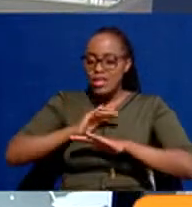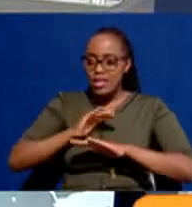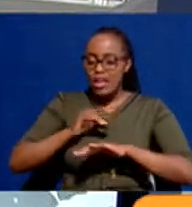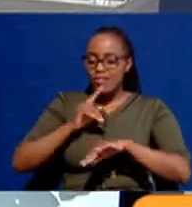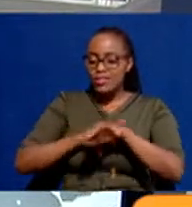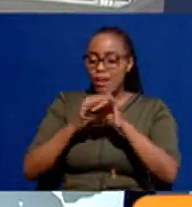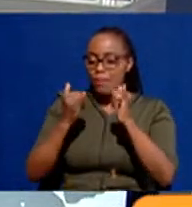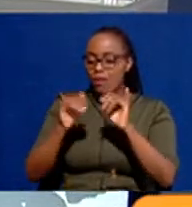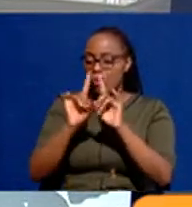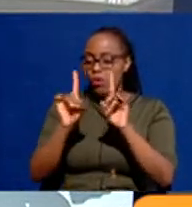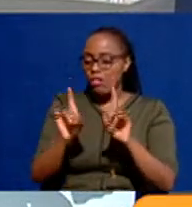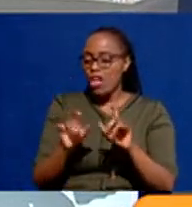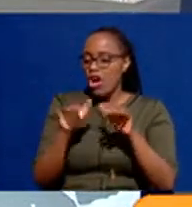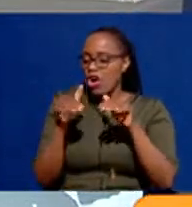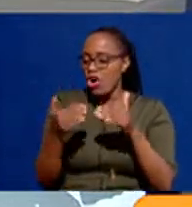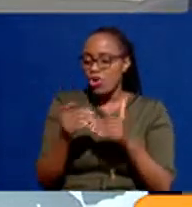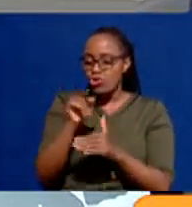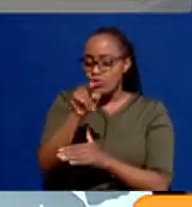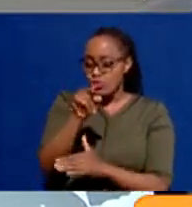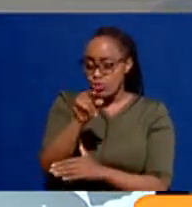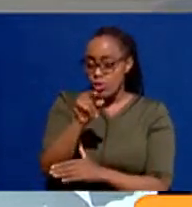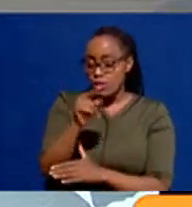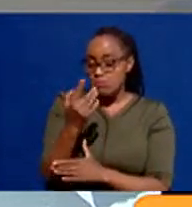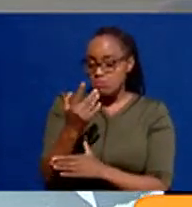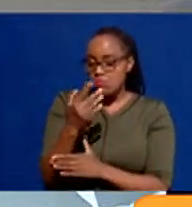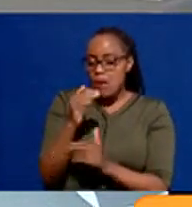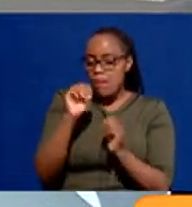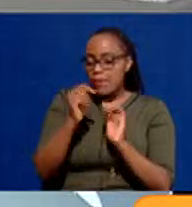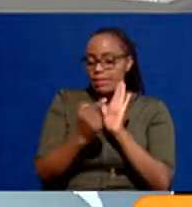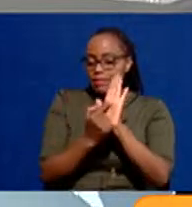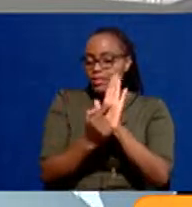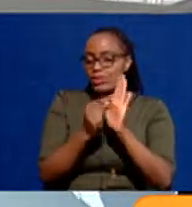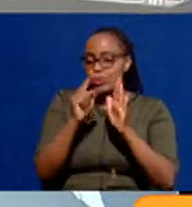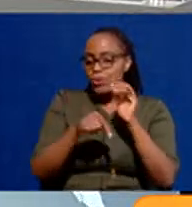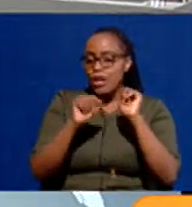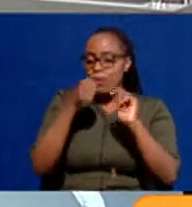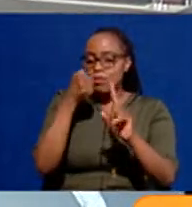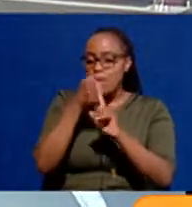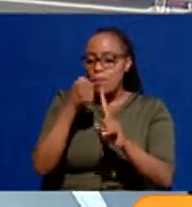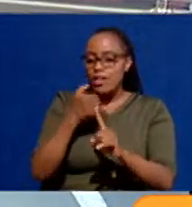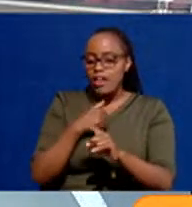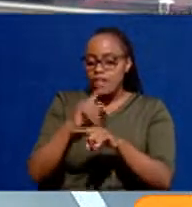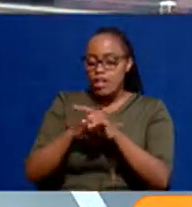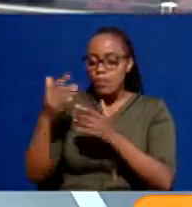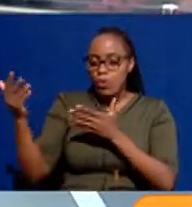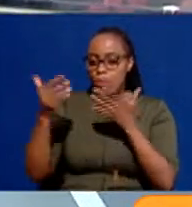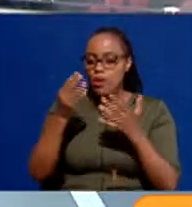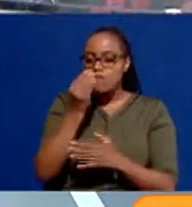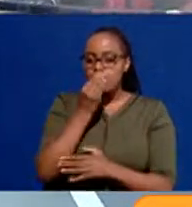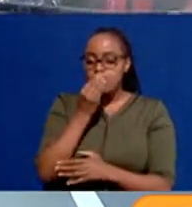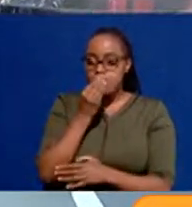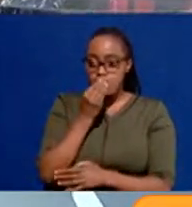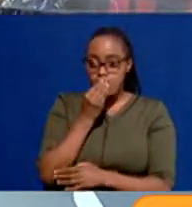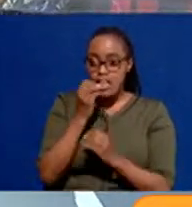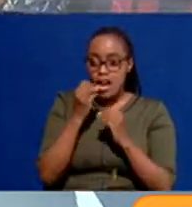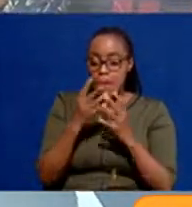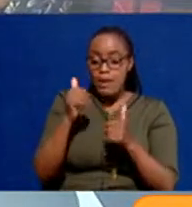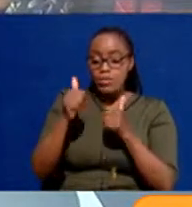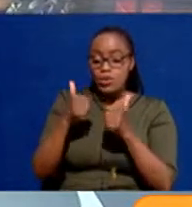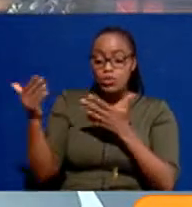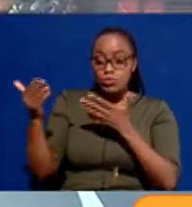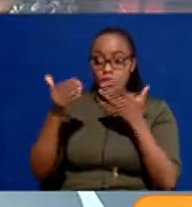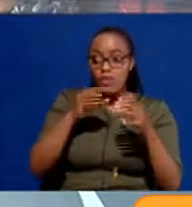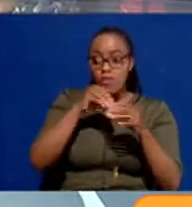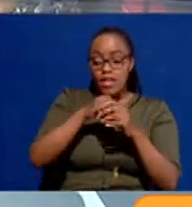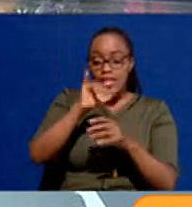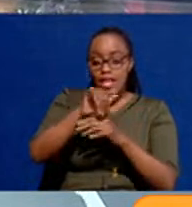this? So what have the predictions shown will be the impact of the arrival of the foodstuffs in the quantities that have been outlined in